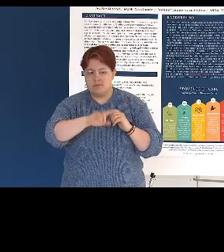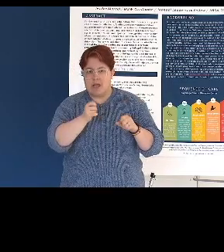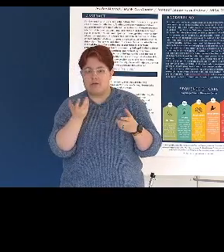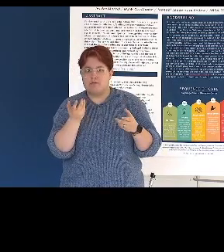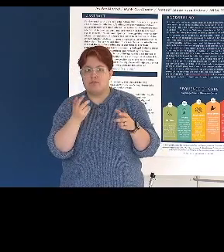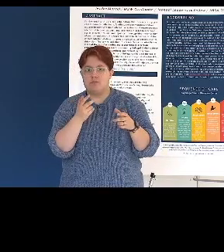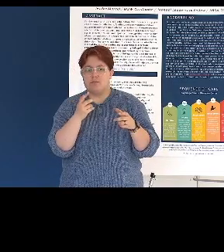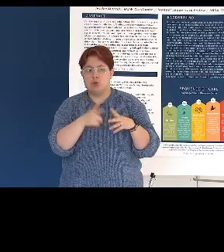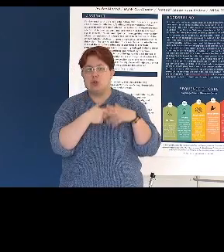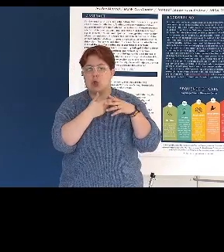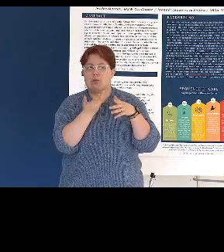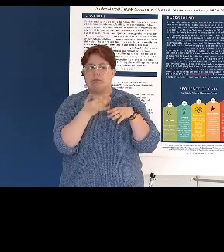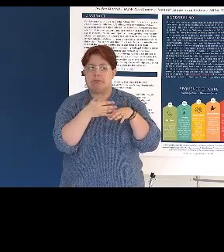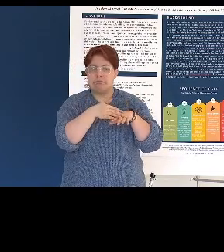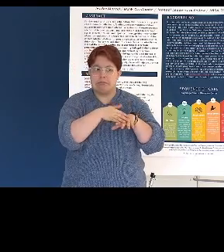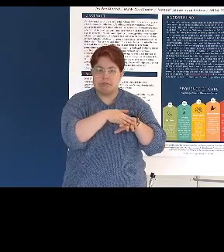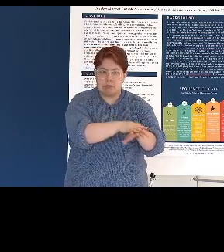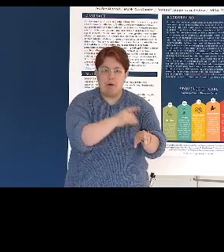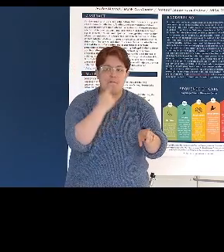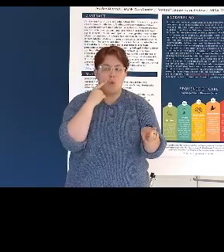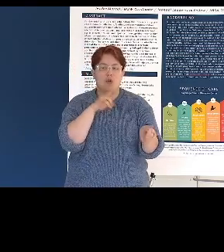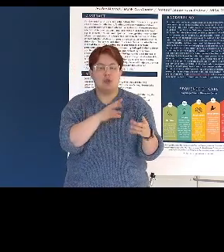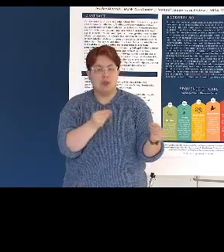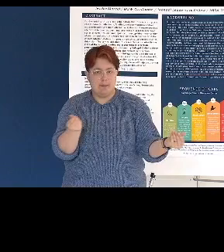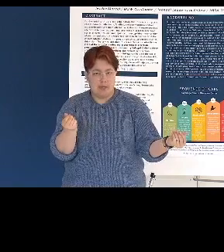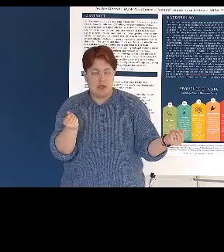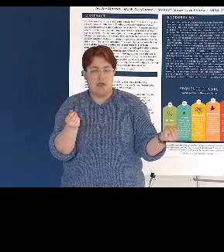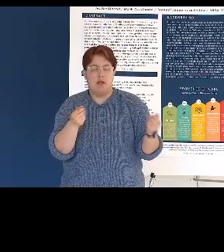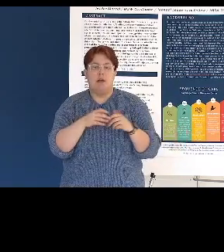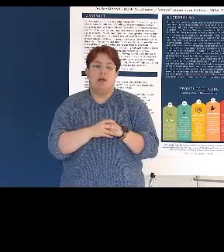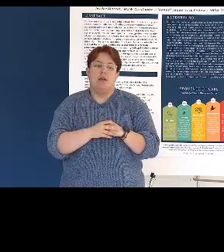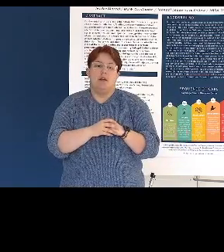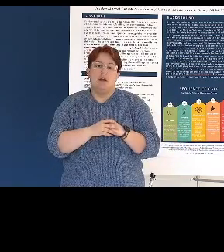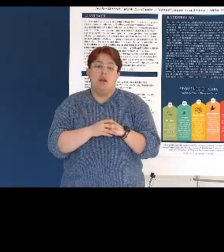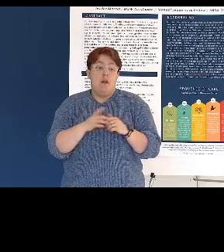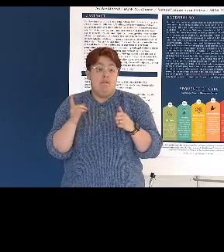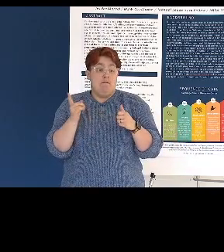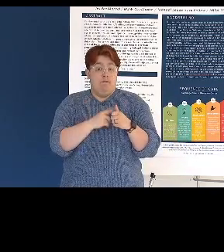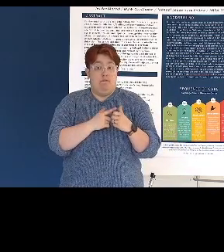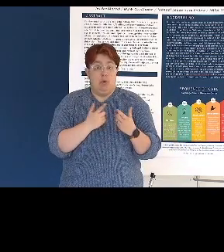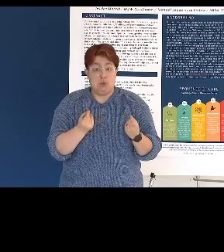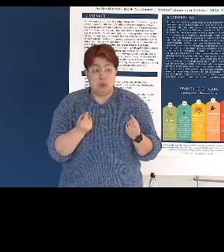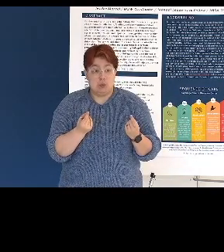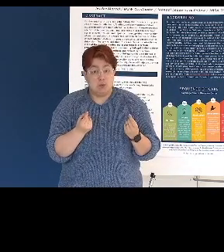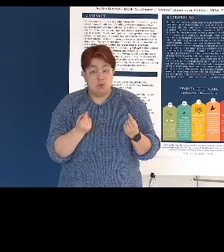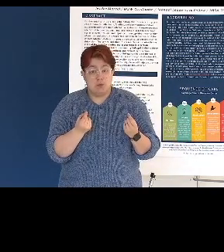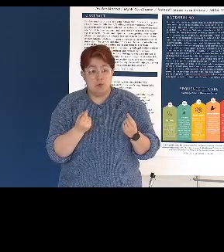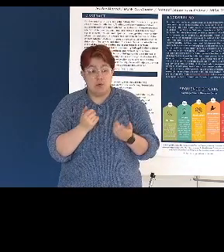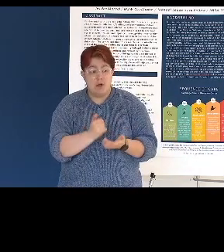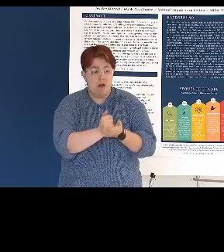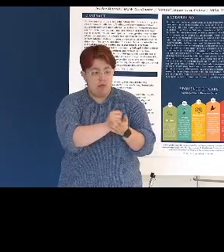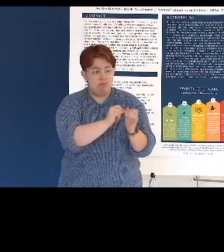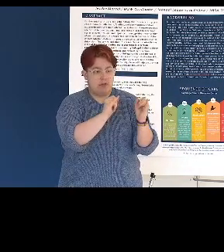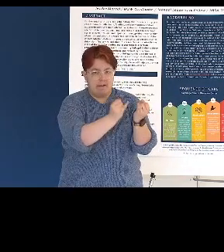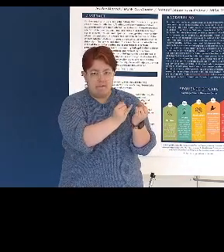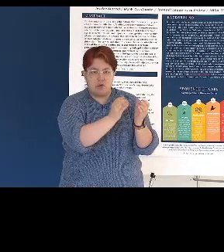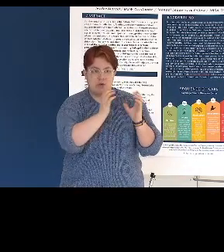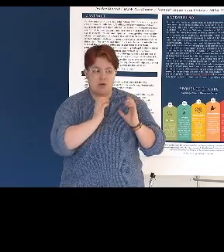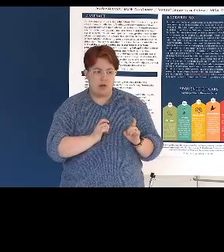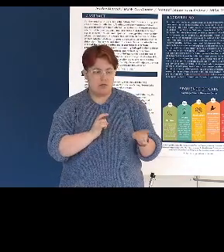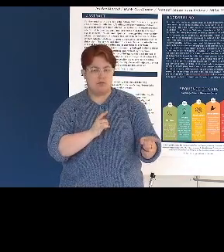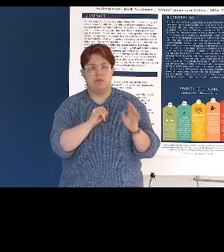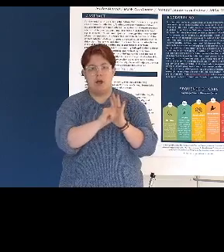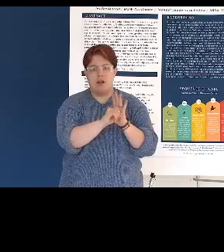incorporated into residential treatment. And first and foremost, it is to help individual clients identify